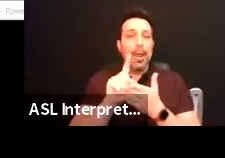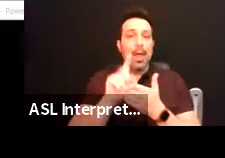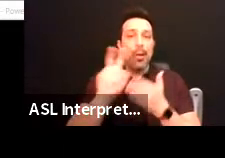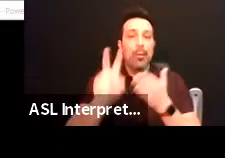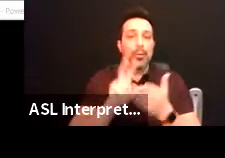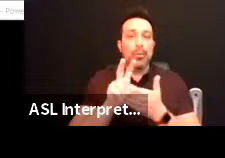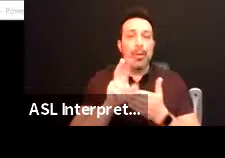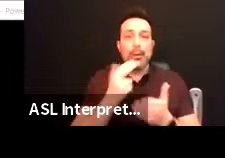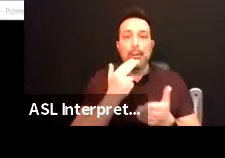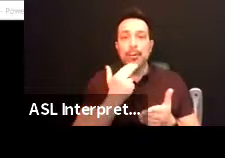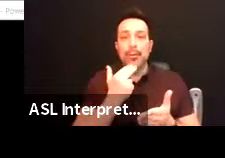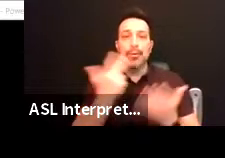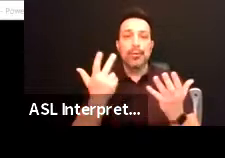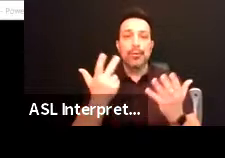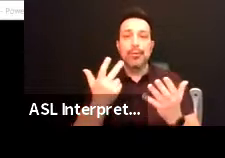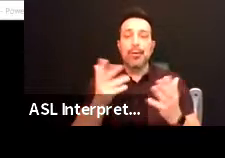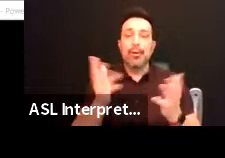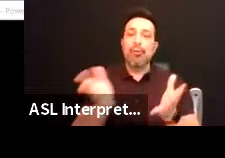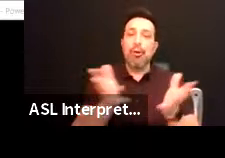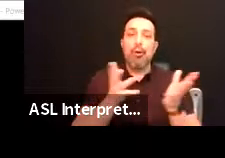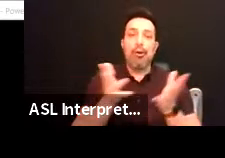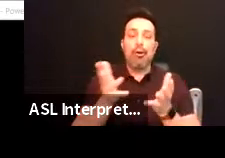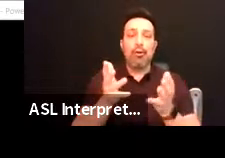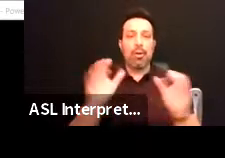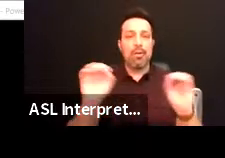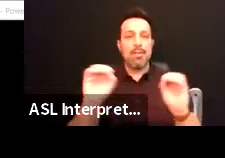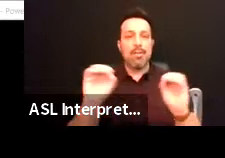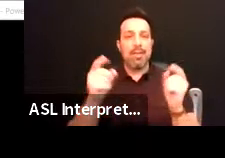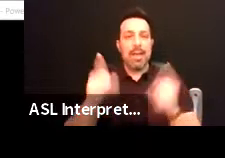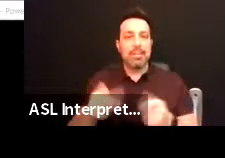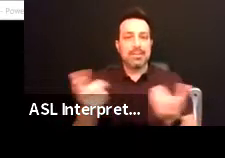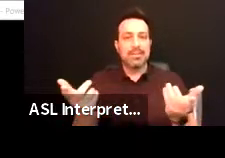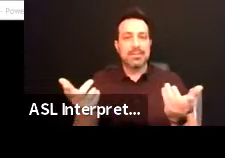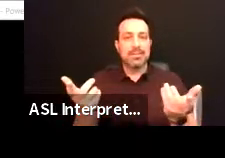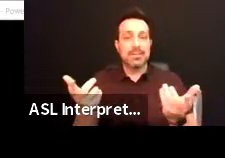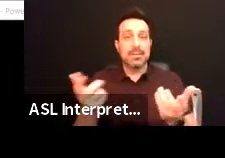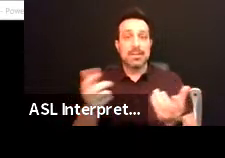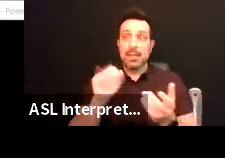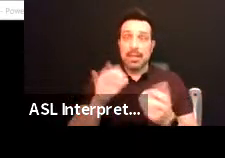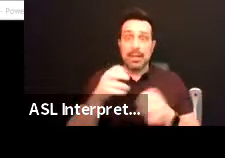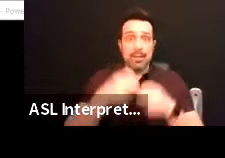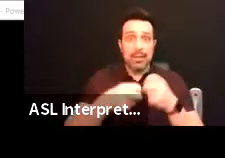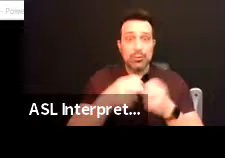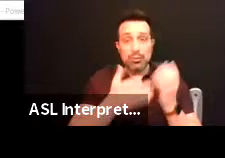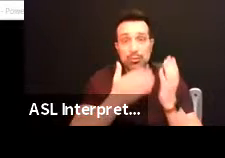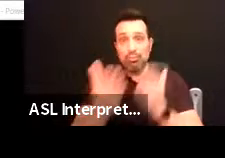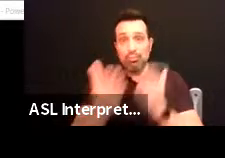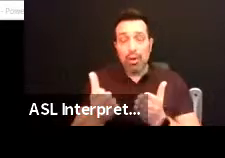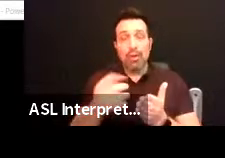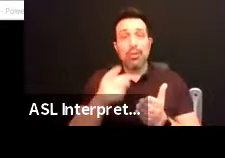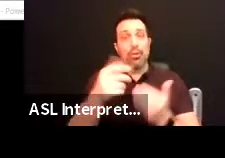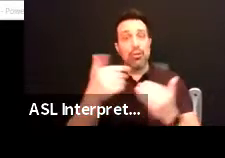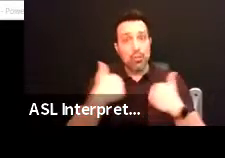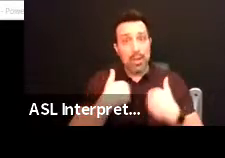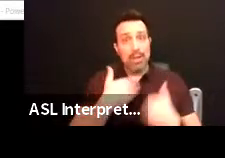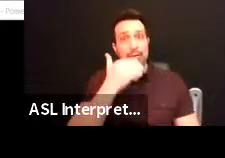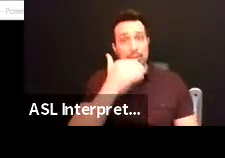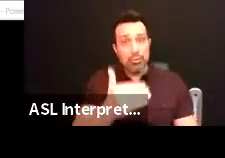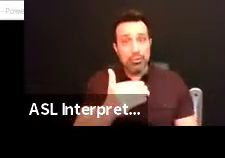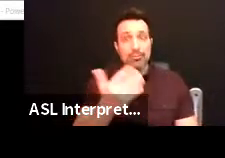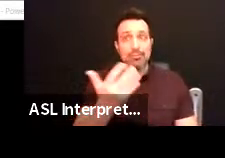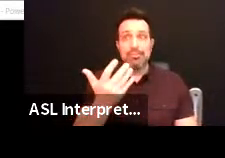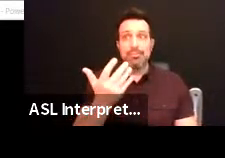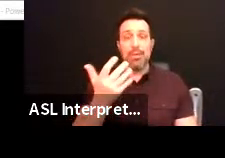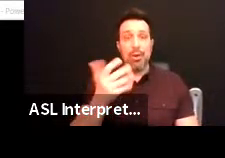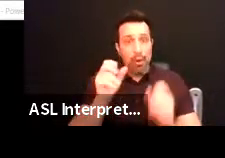and you just sit there and talk and nothing ever comes of it. If issues are brought to you and you have good,